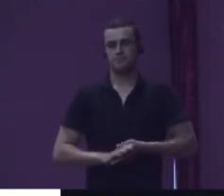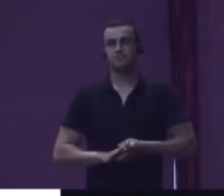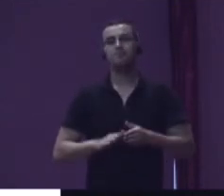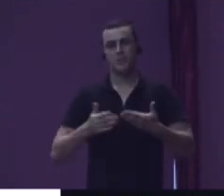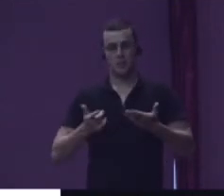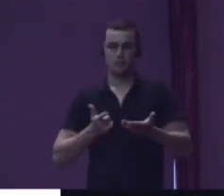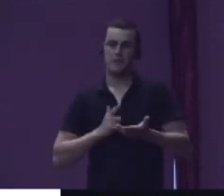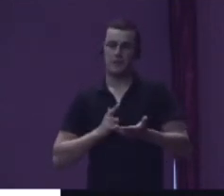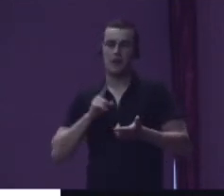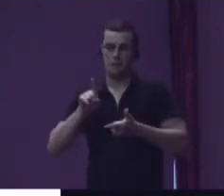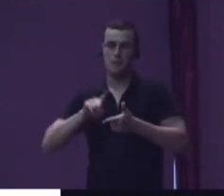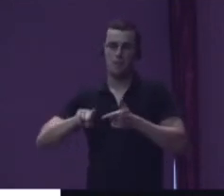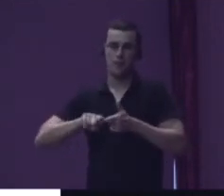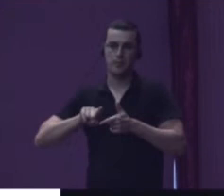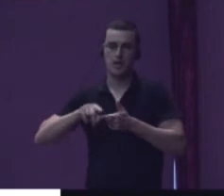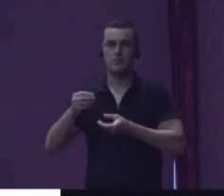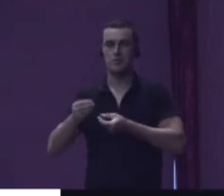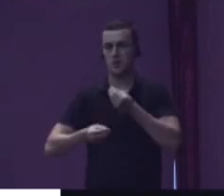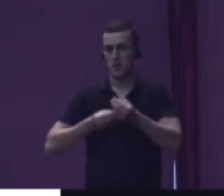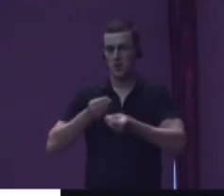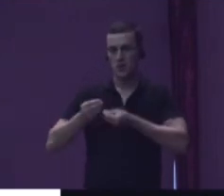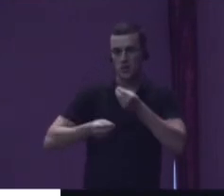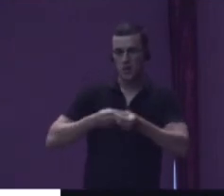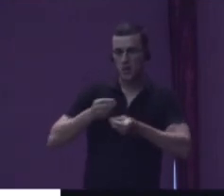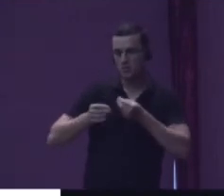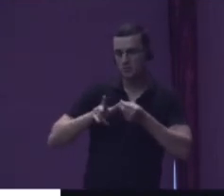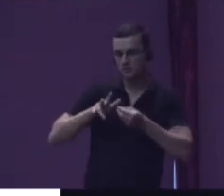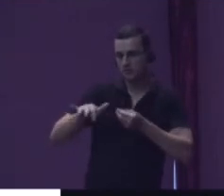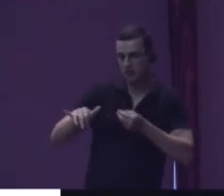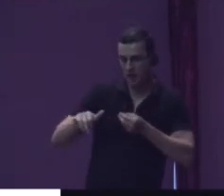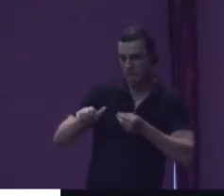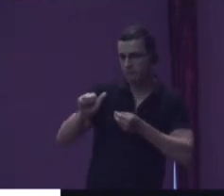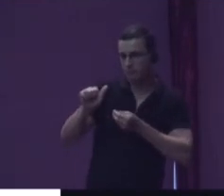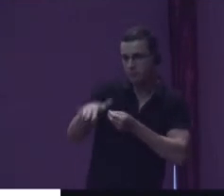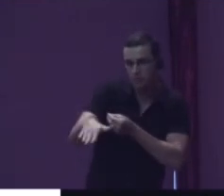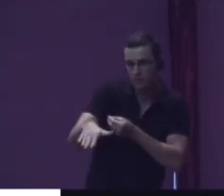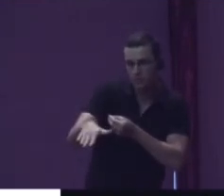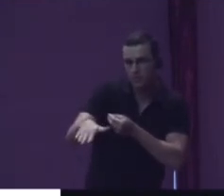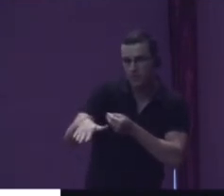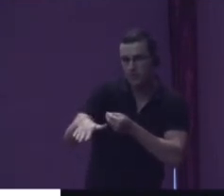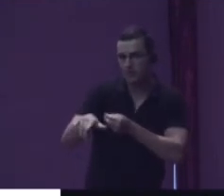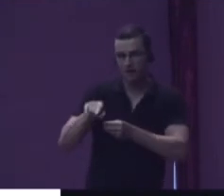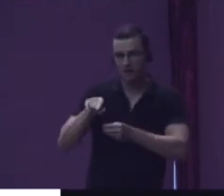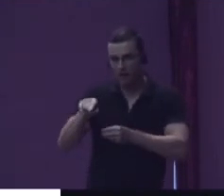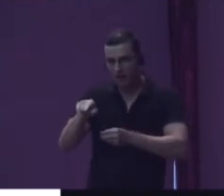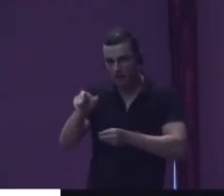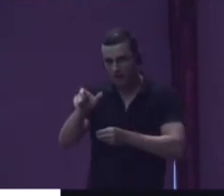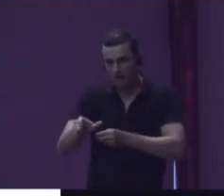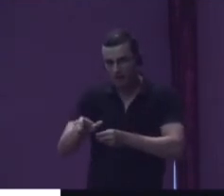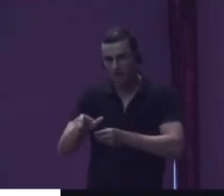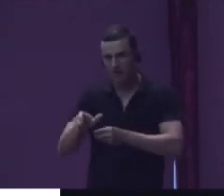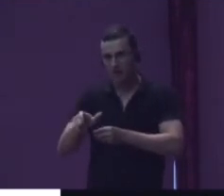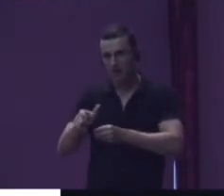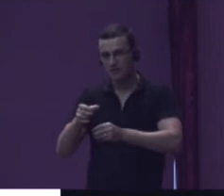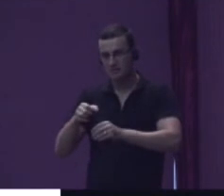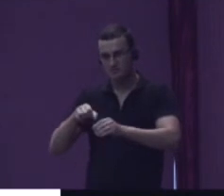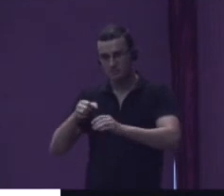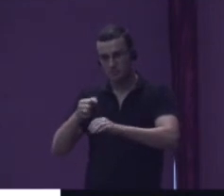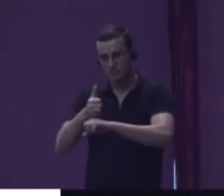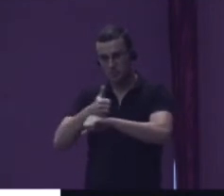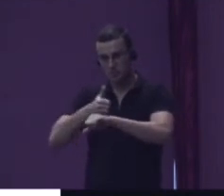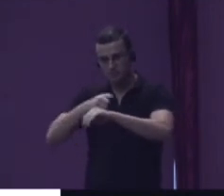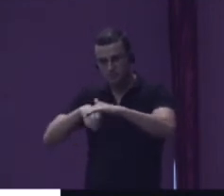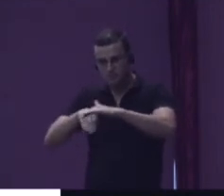training programs, and blaming them, like World Health Organization does, for high mortality rates, they should